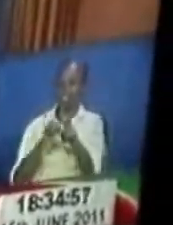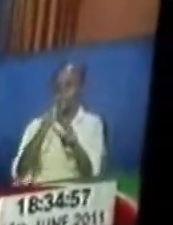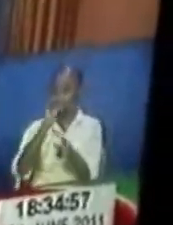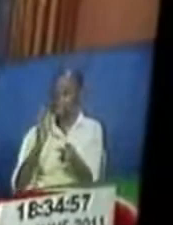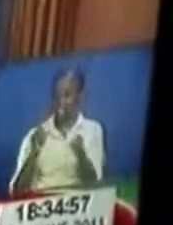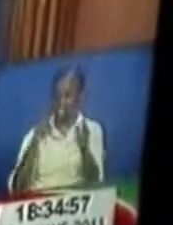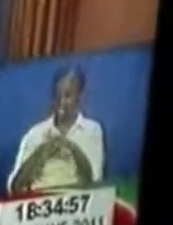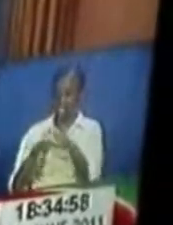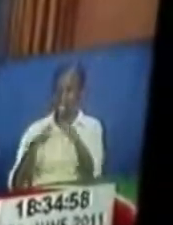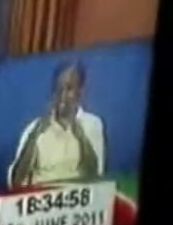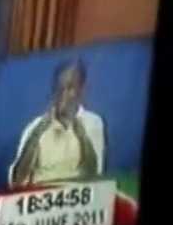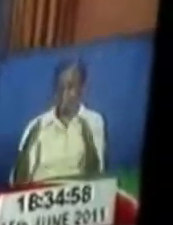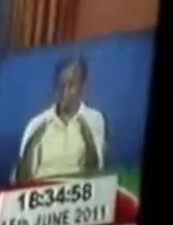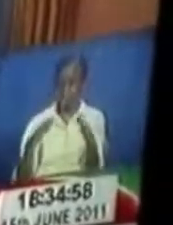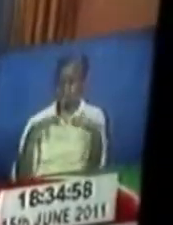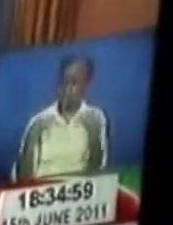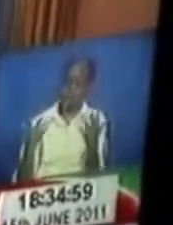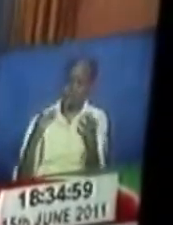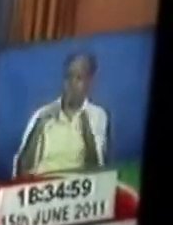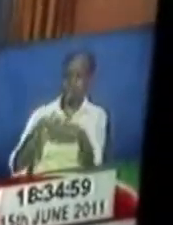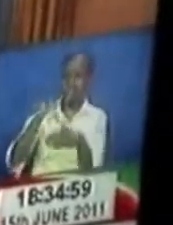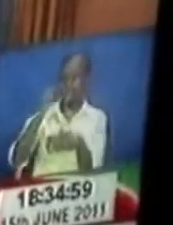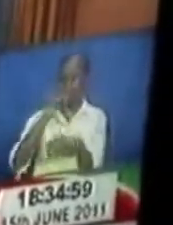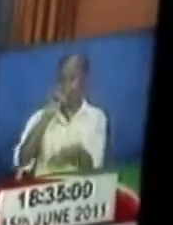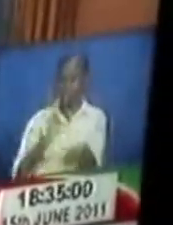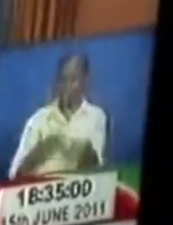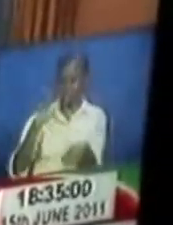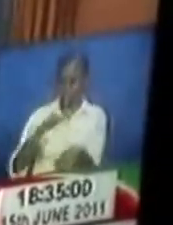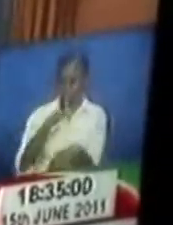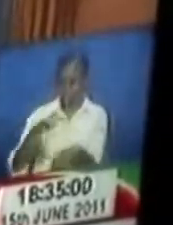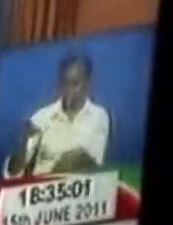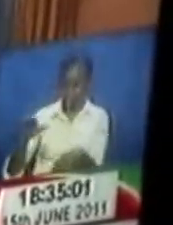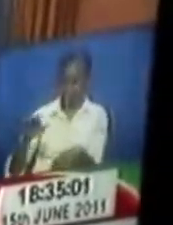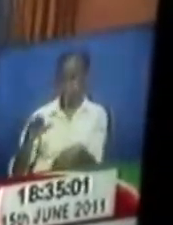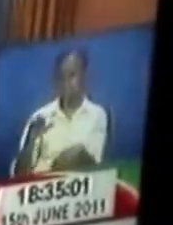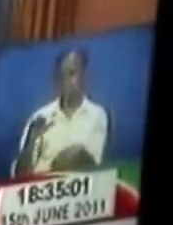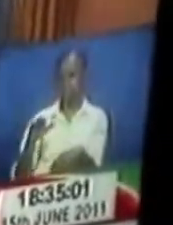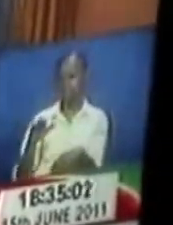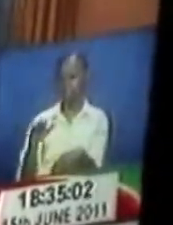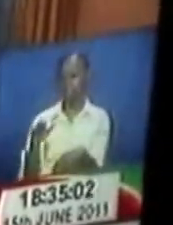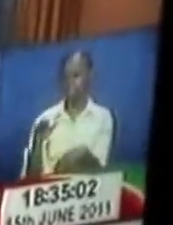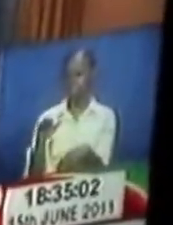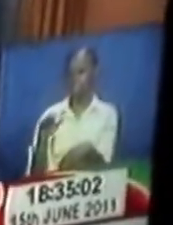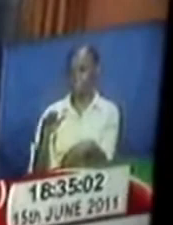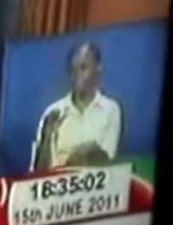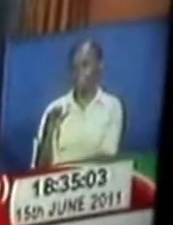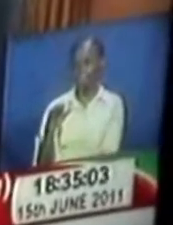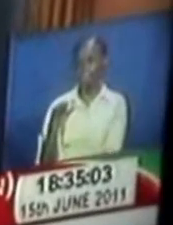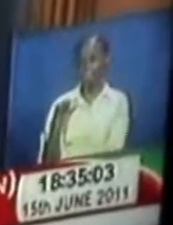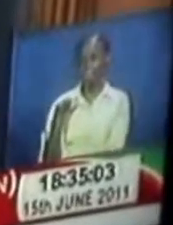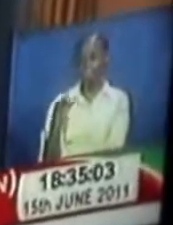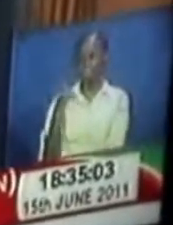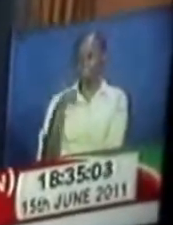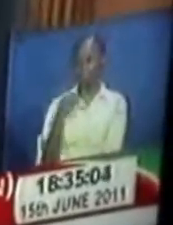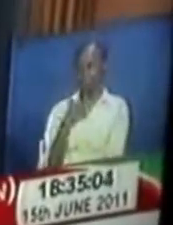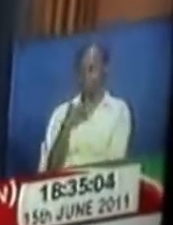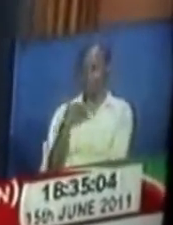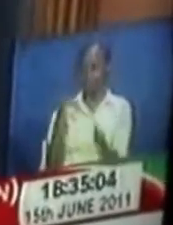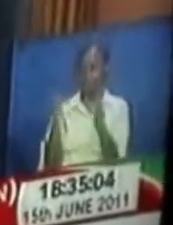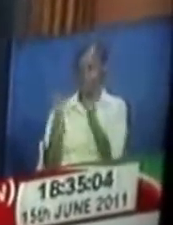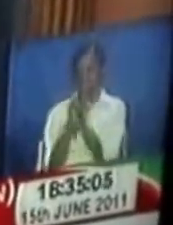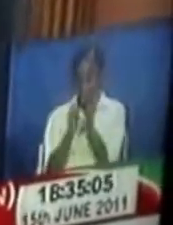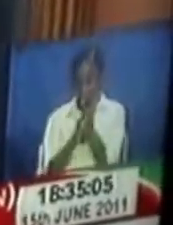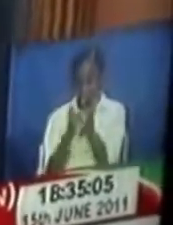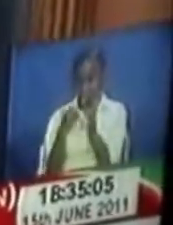House on the Kenyan National Assembly, but the Parliament of the Republic of Kenya. We have laws, we